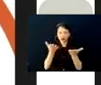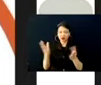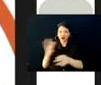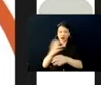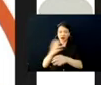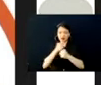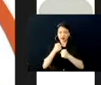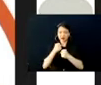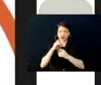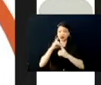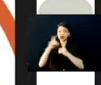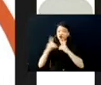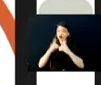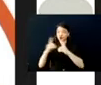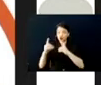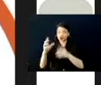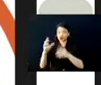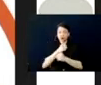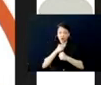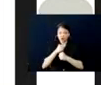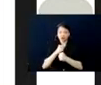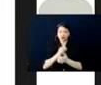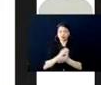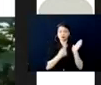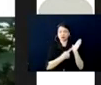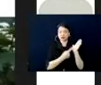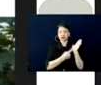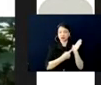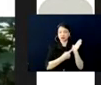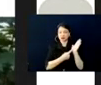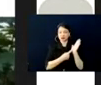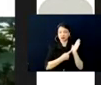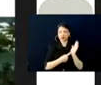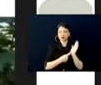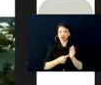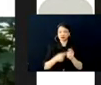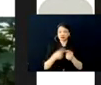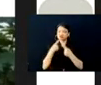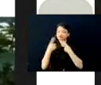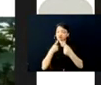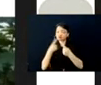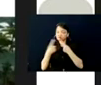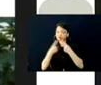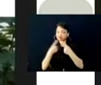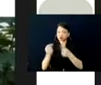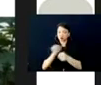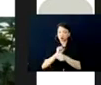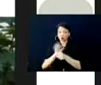course of the presentation by talking a little bit more about COVID-19 and DFS adoption.